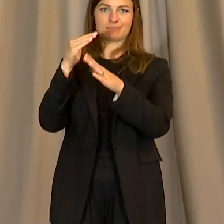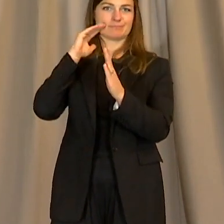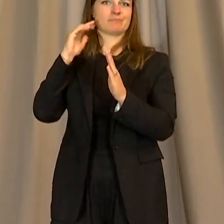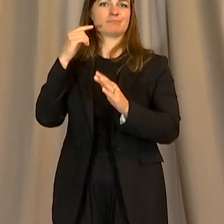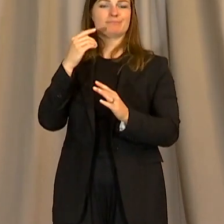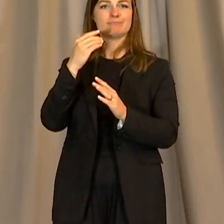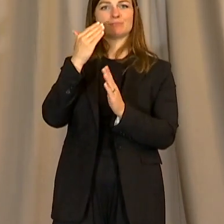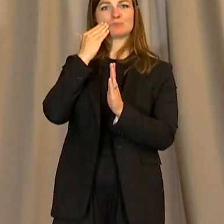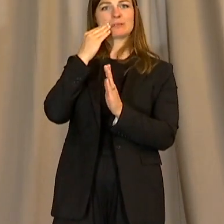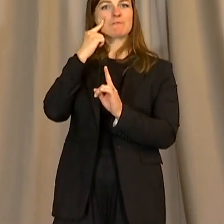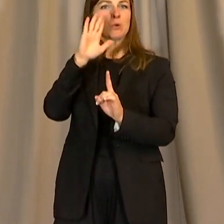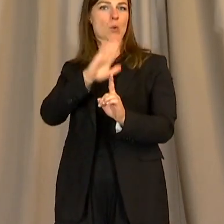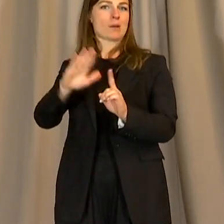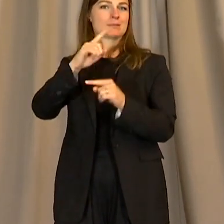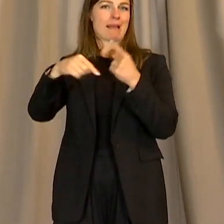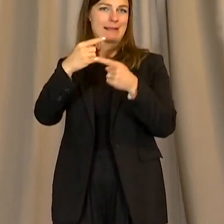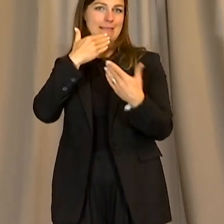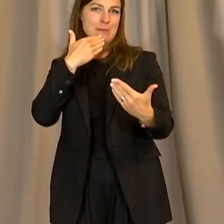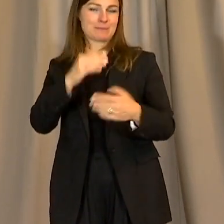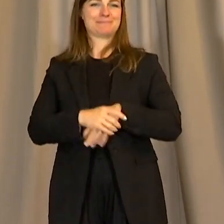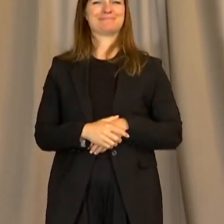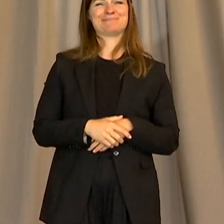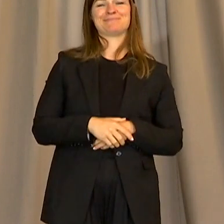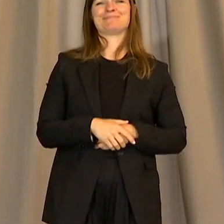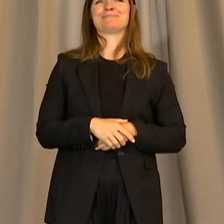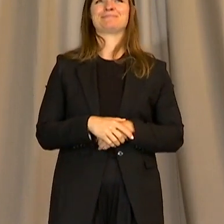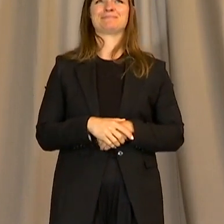for your sign. Thank you so much.